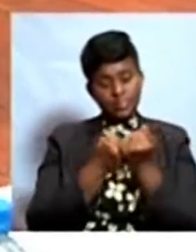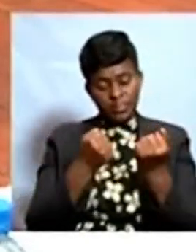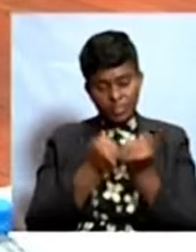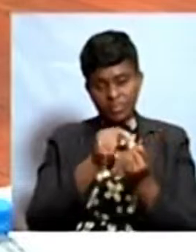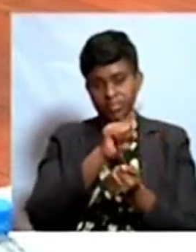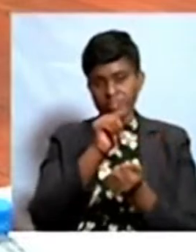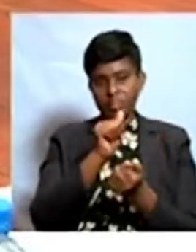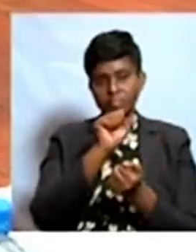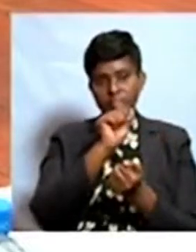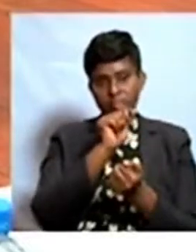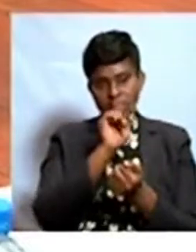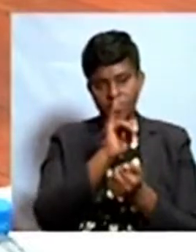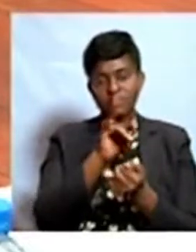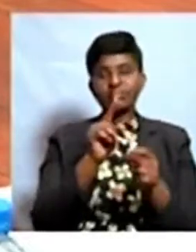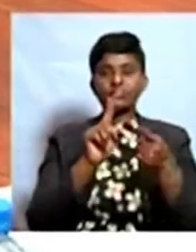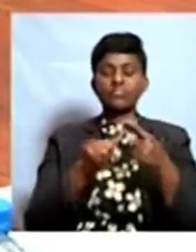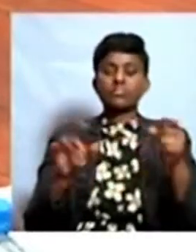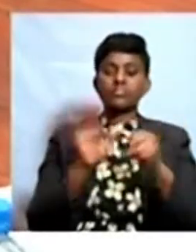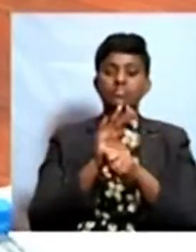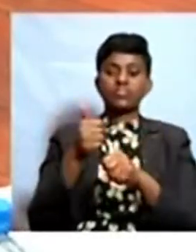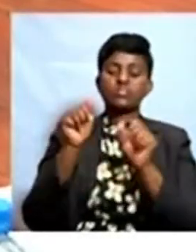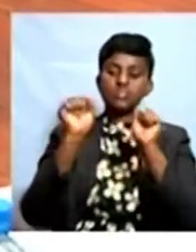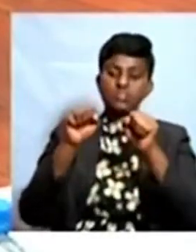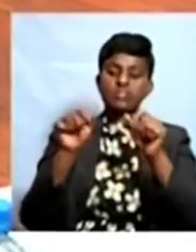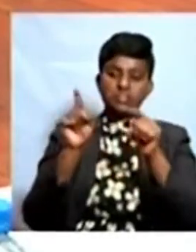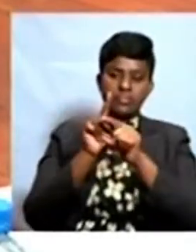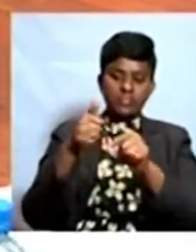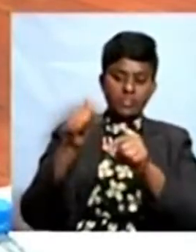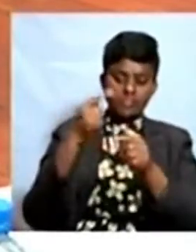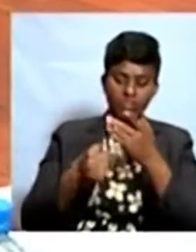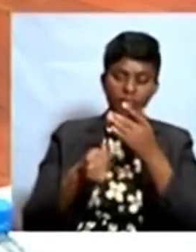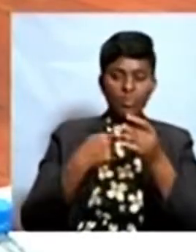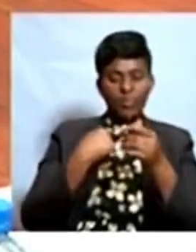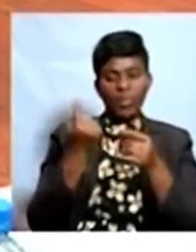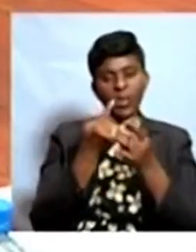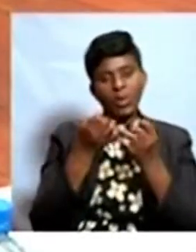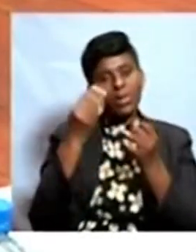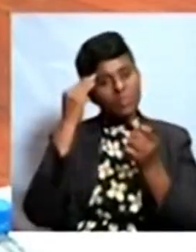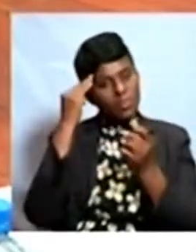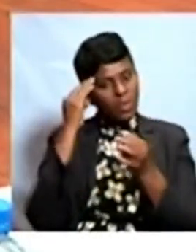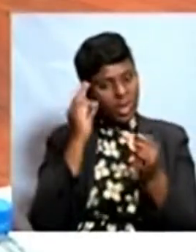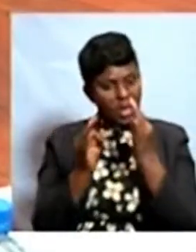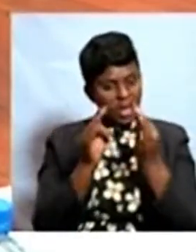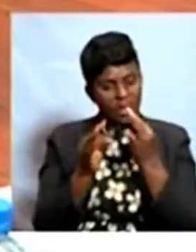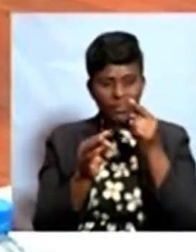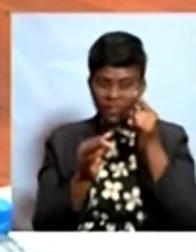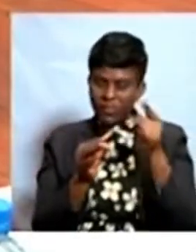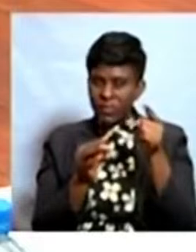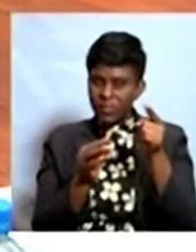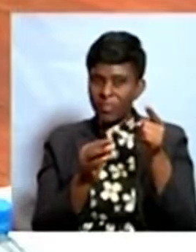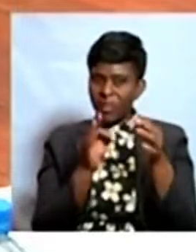ZAST to the maximum so that it is able to stand on its own. I wanted to find out if part of